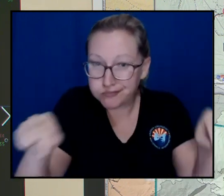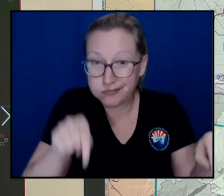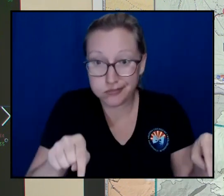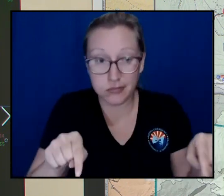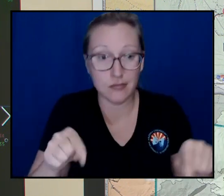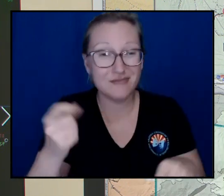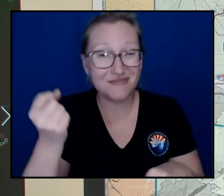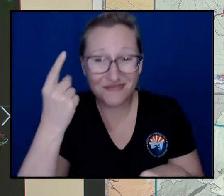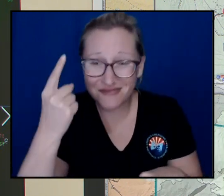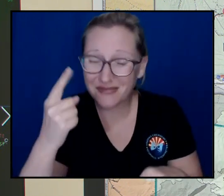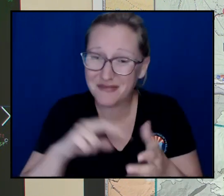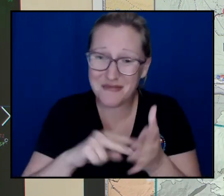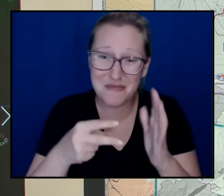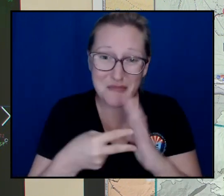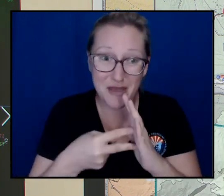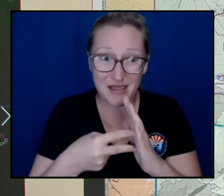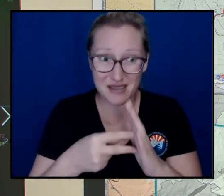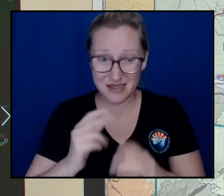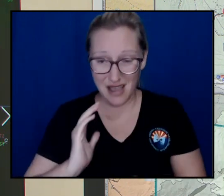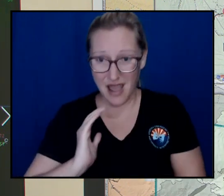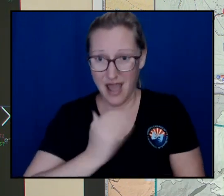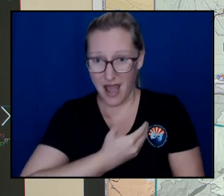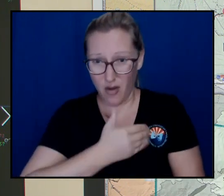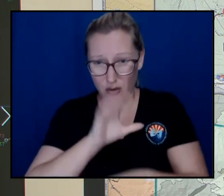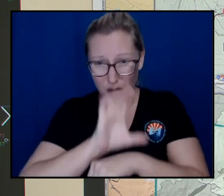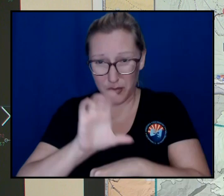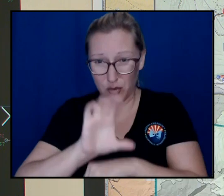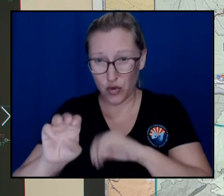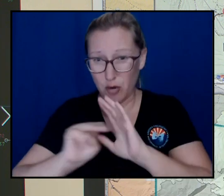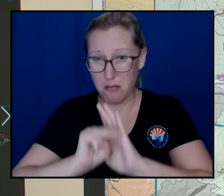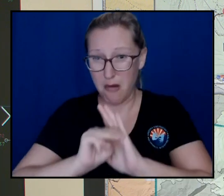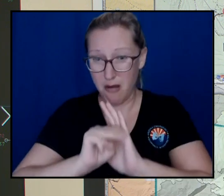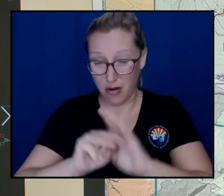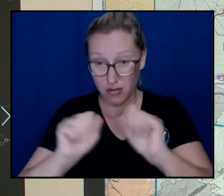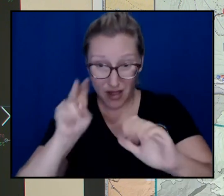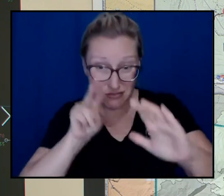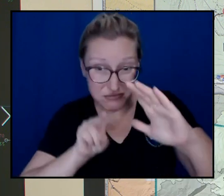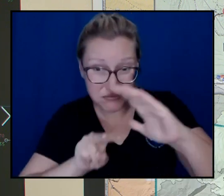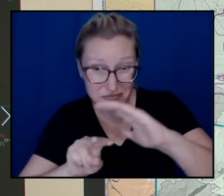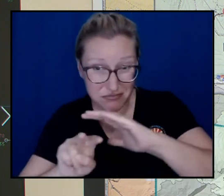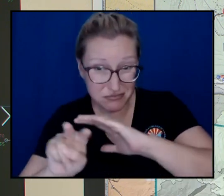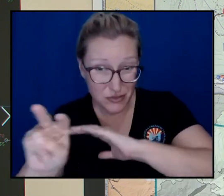to be able to resolve thunderstorm cells at that